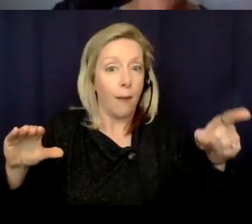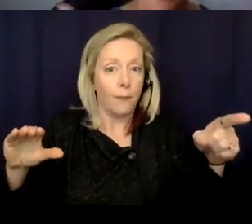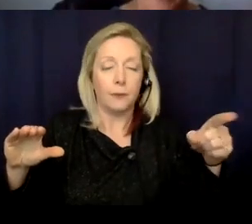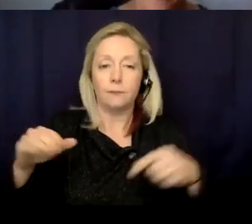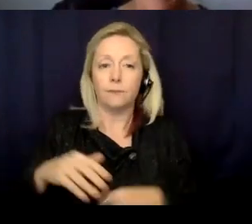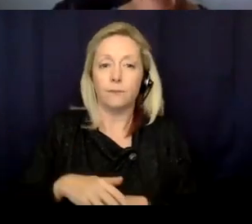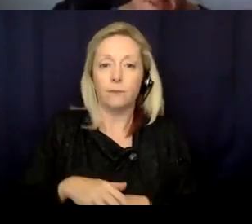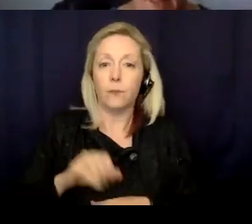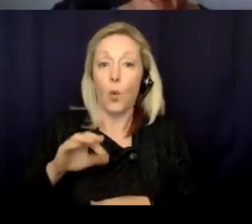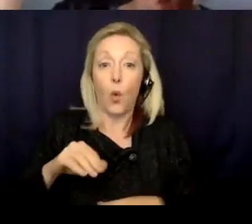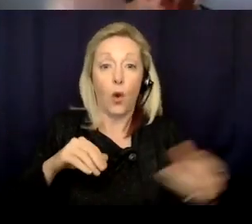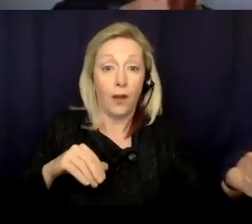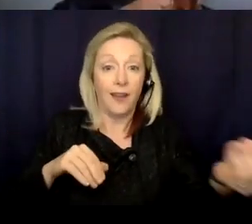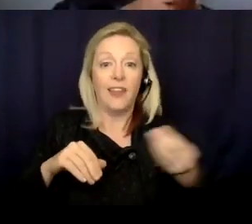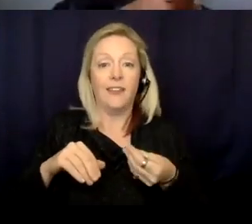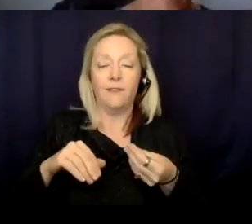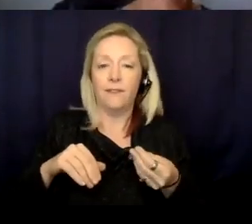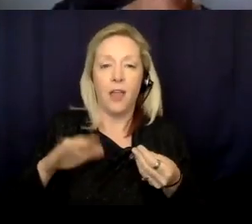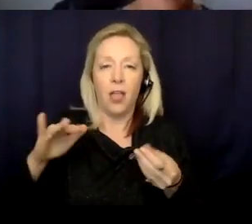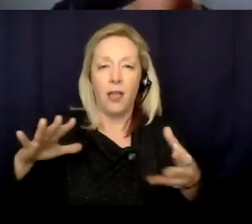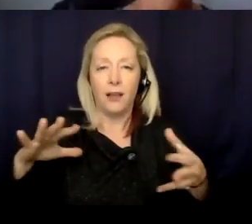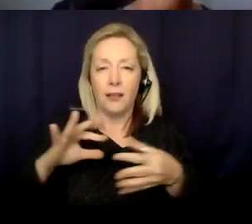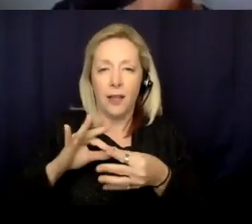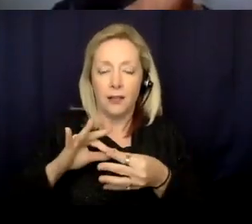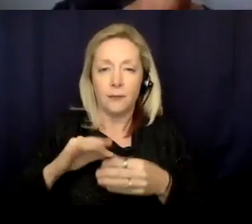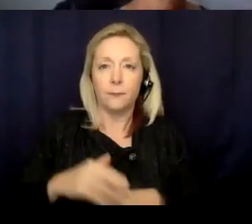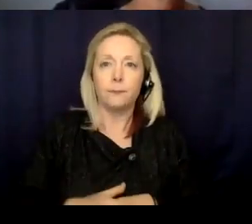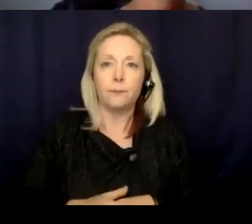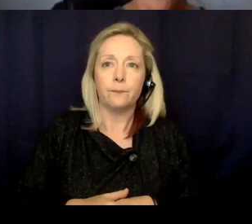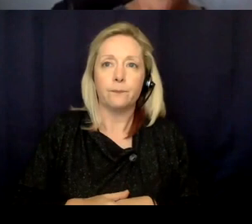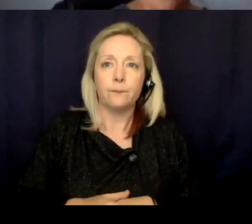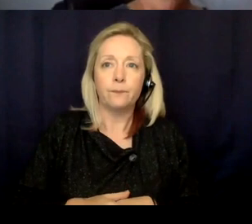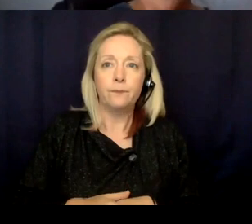or I'm going to get something, or someone's going to come over to me.